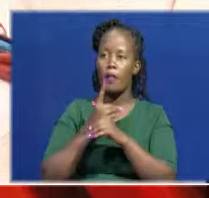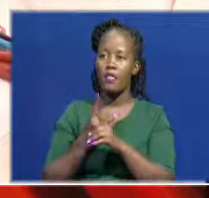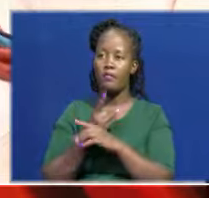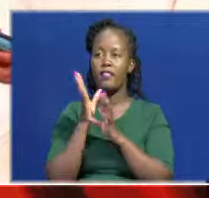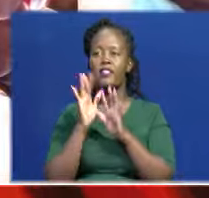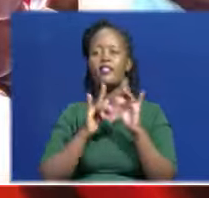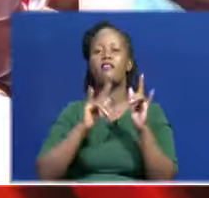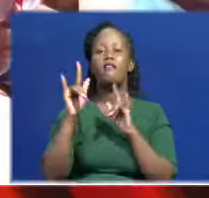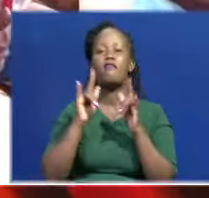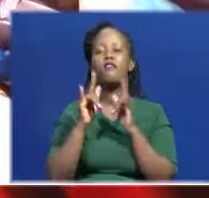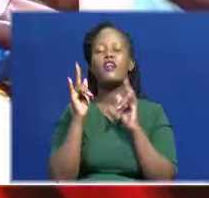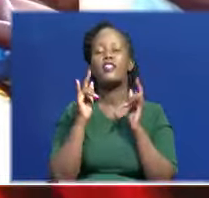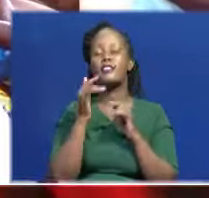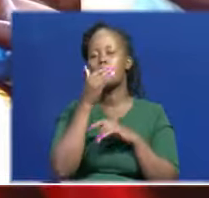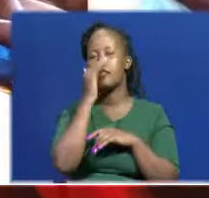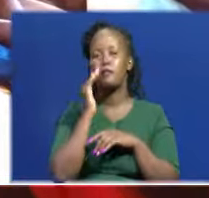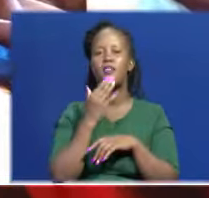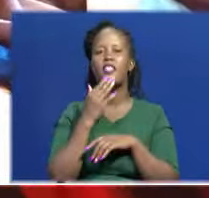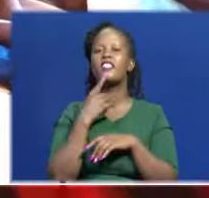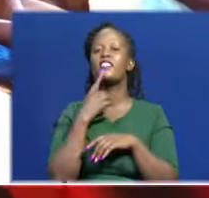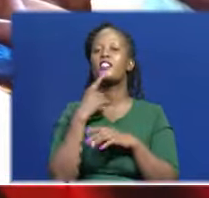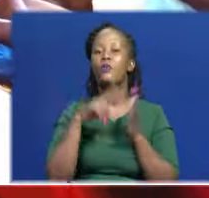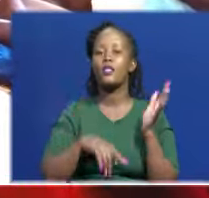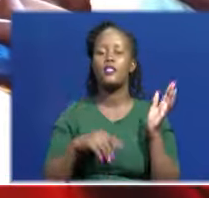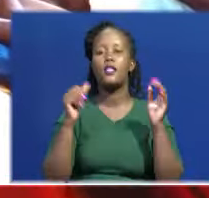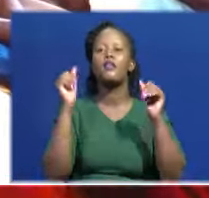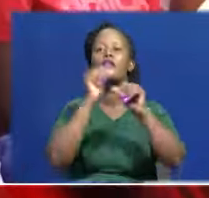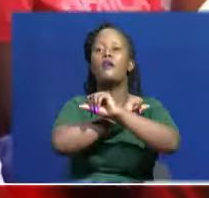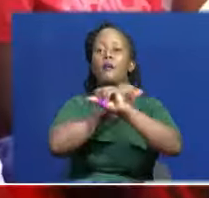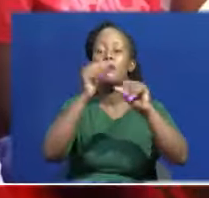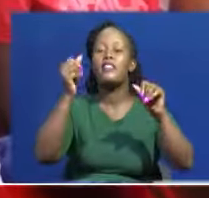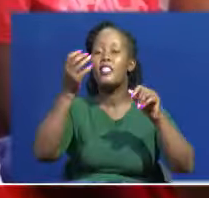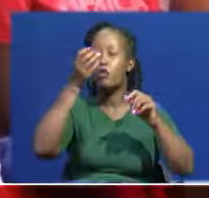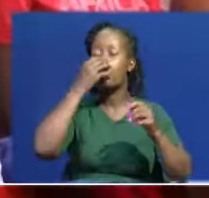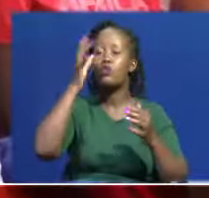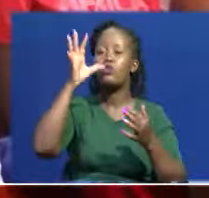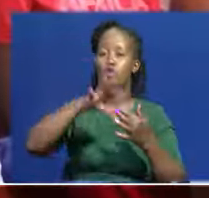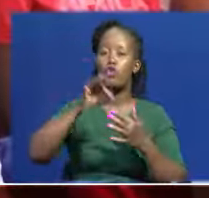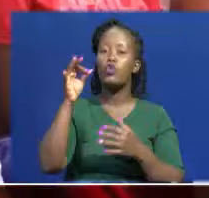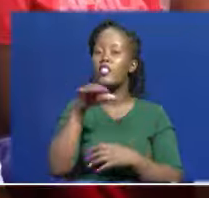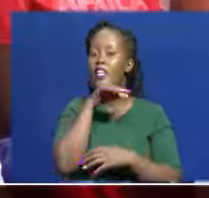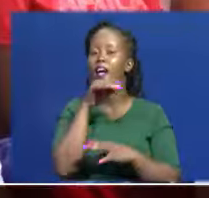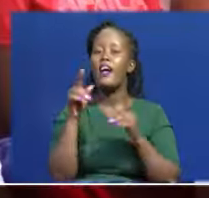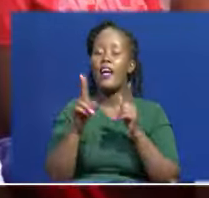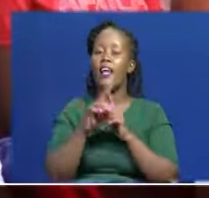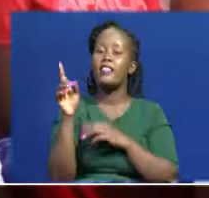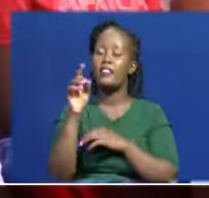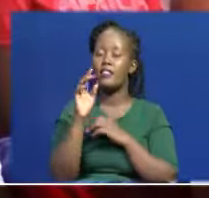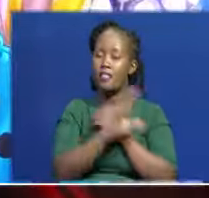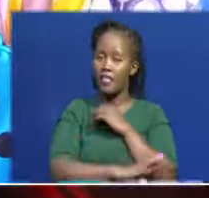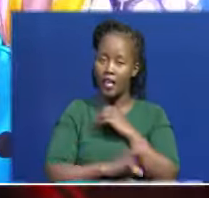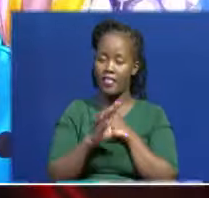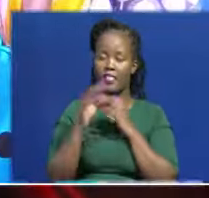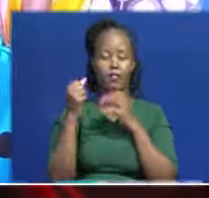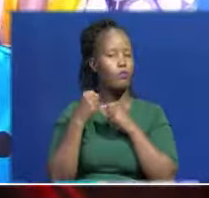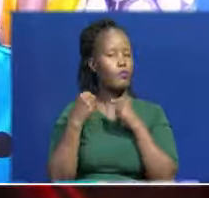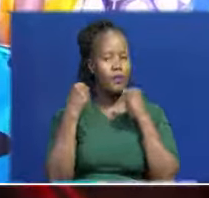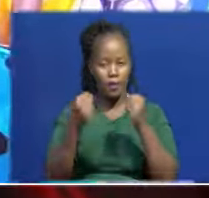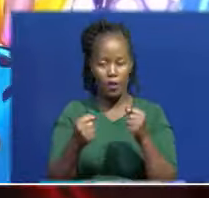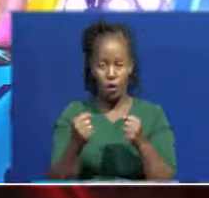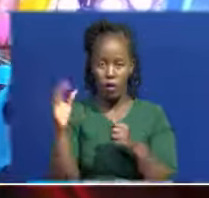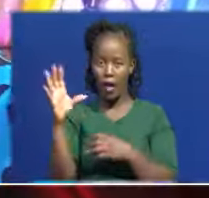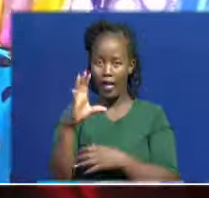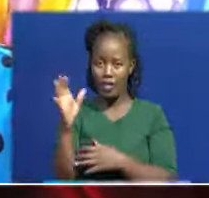Cabinet Secretary says President Ruto chose Raila as Kenya's potential candidate because of his vast